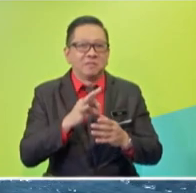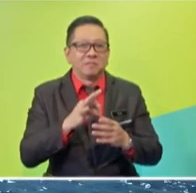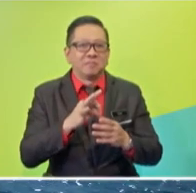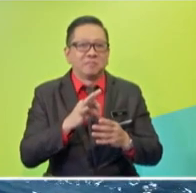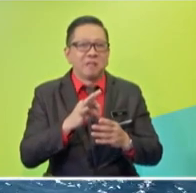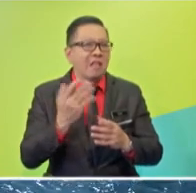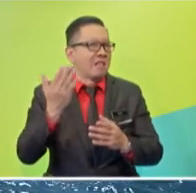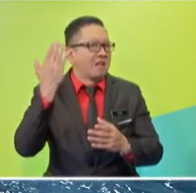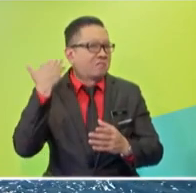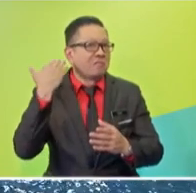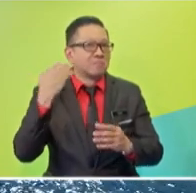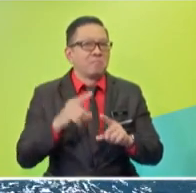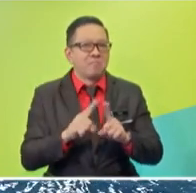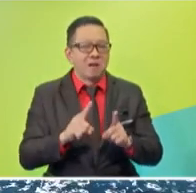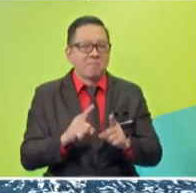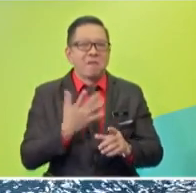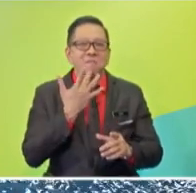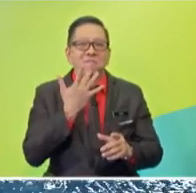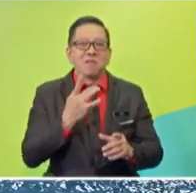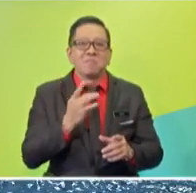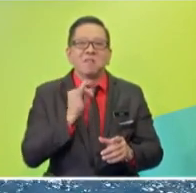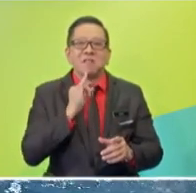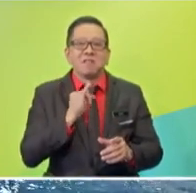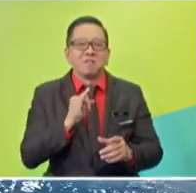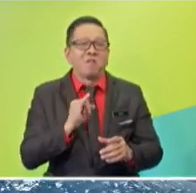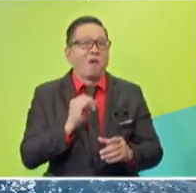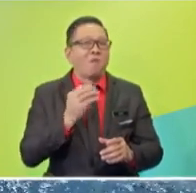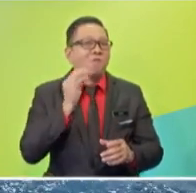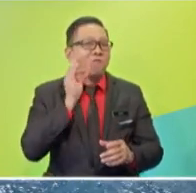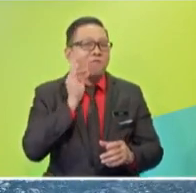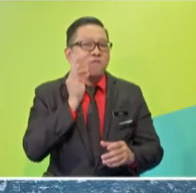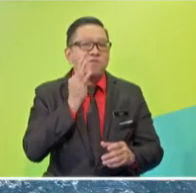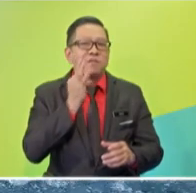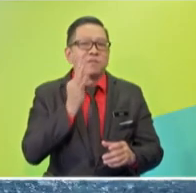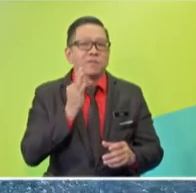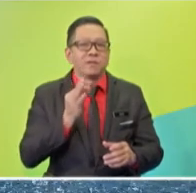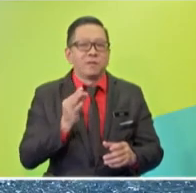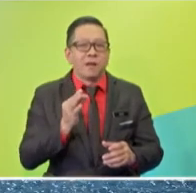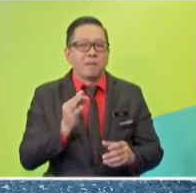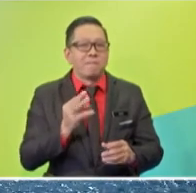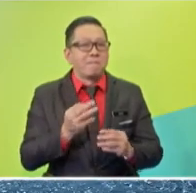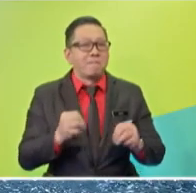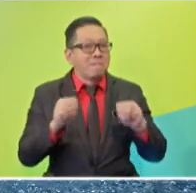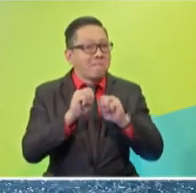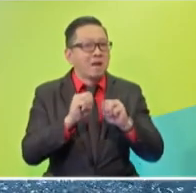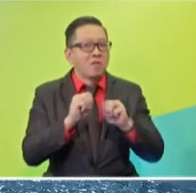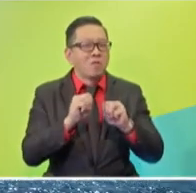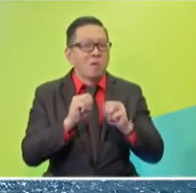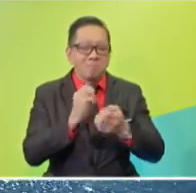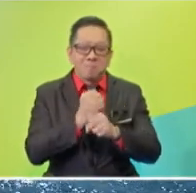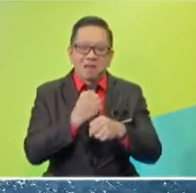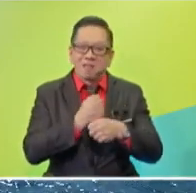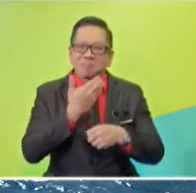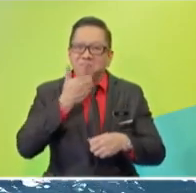last week. But my favourite are fruit flavours. Apple, pear, mango. They all make good ice